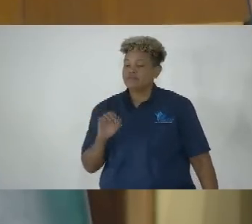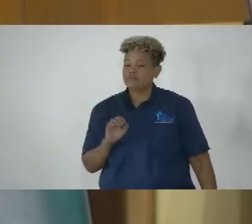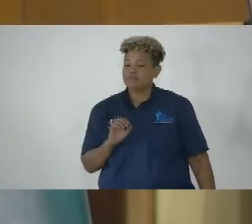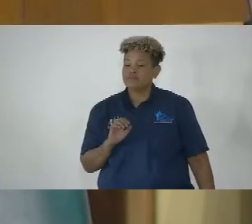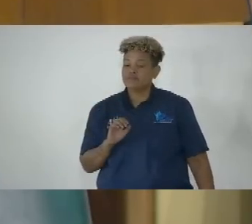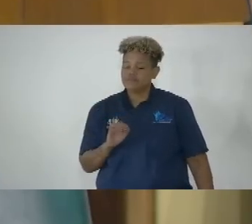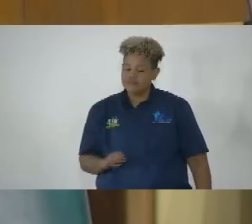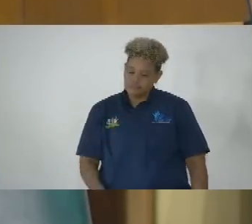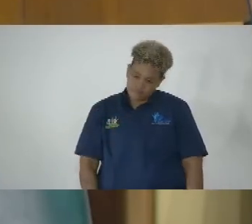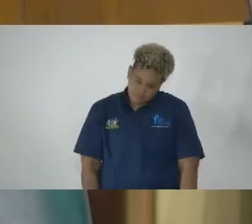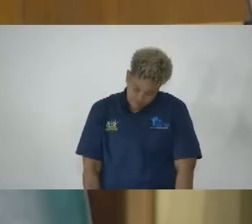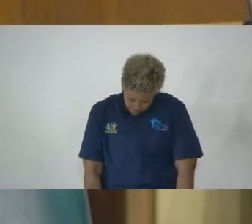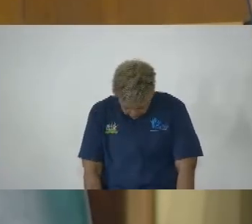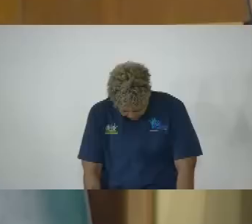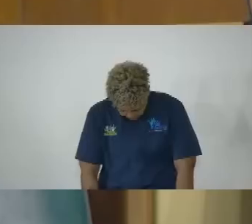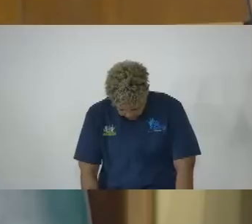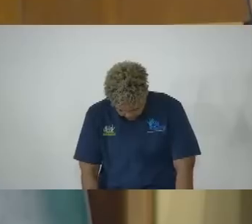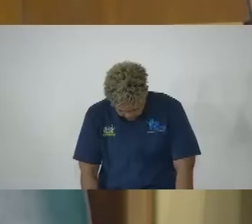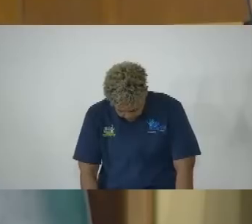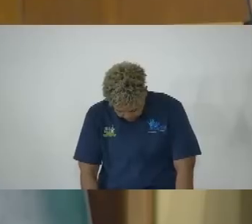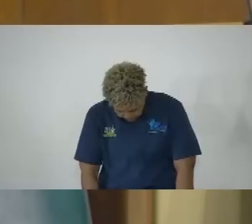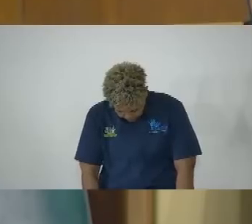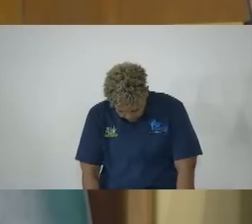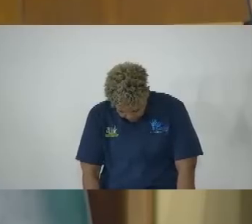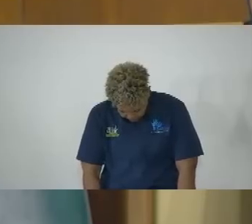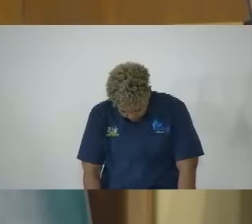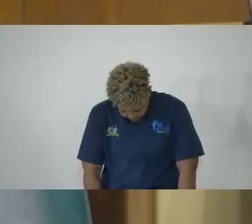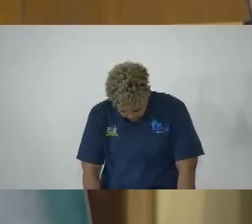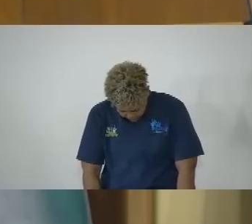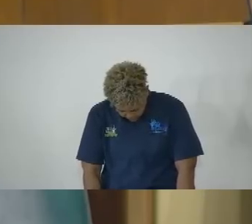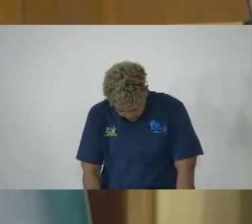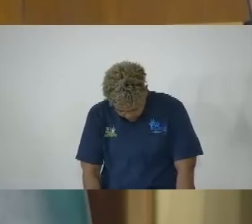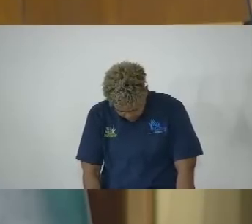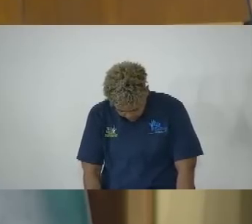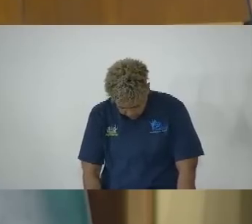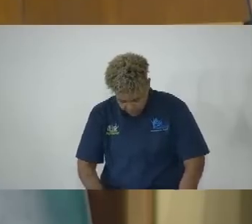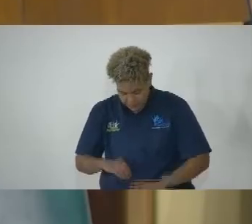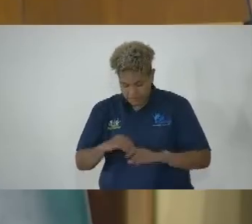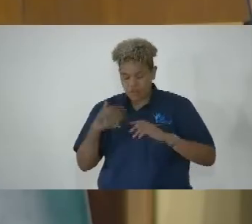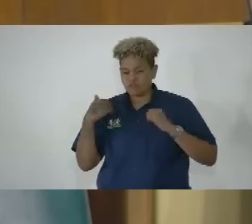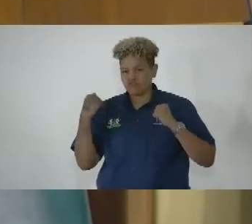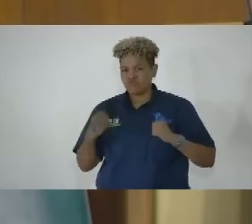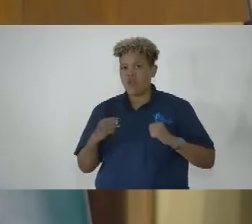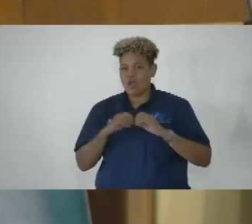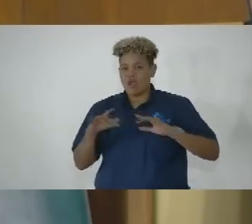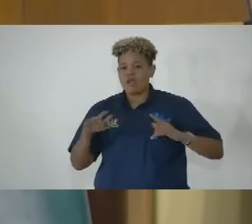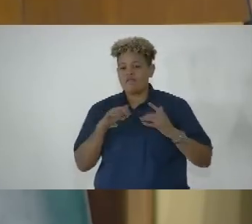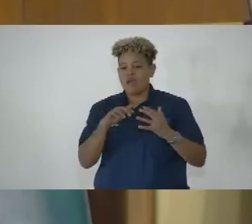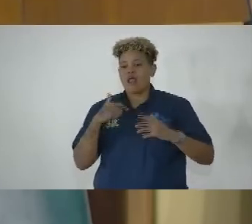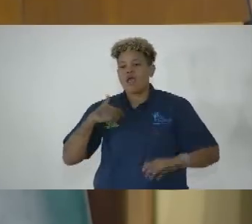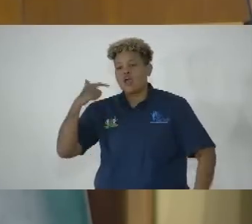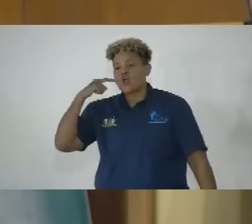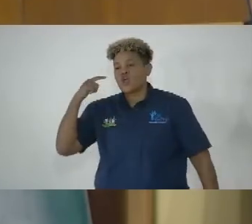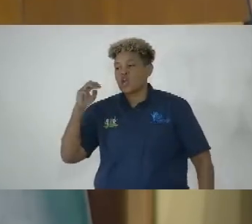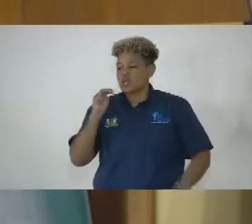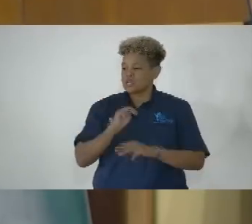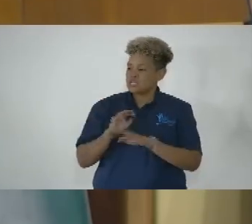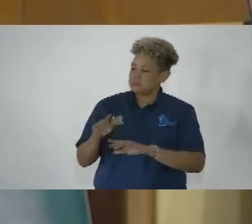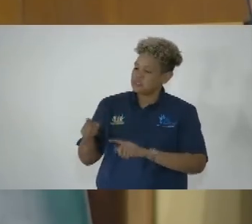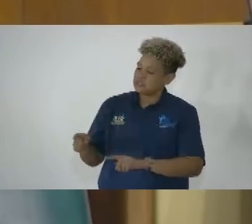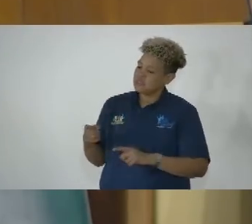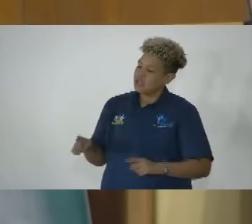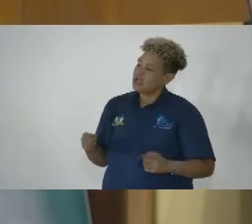is a major contributing factor. And I even heard the Minister